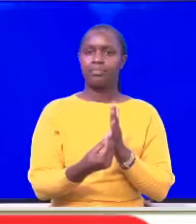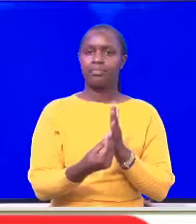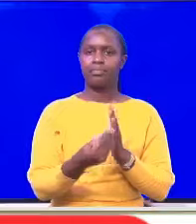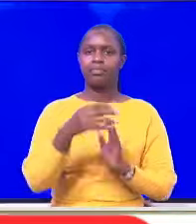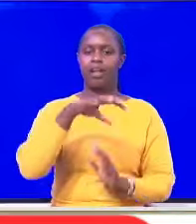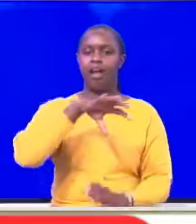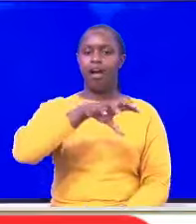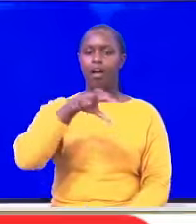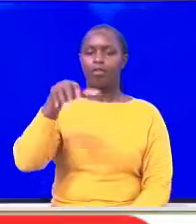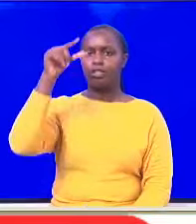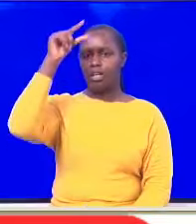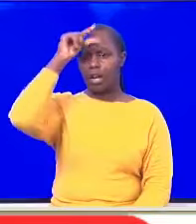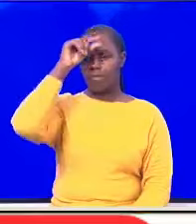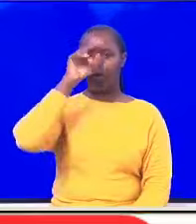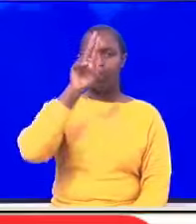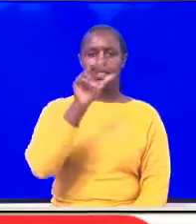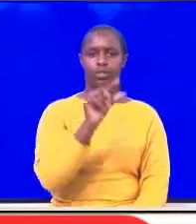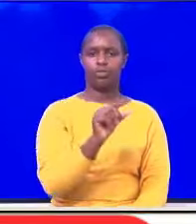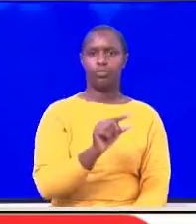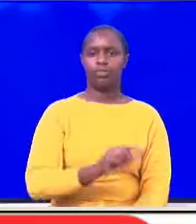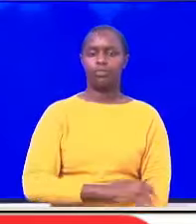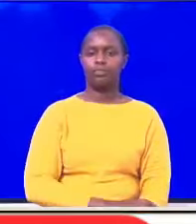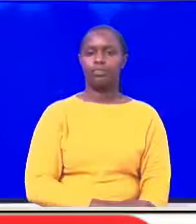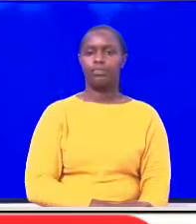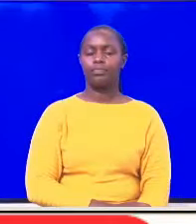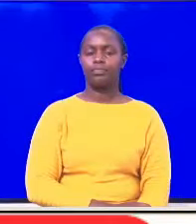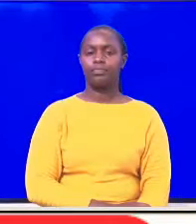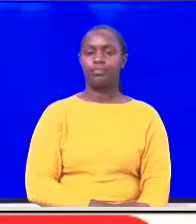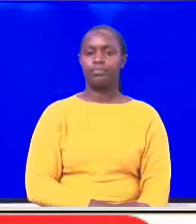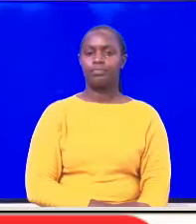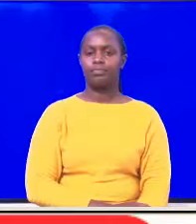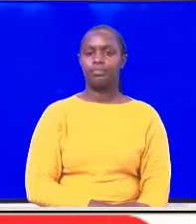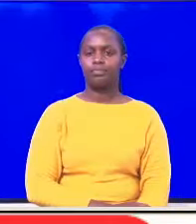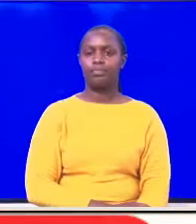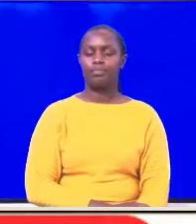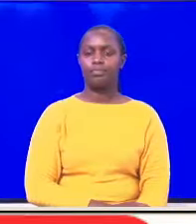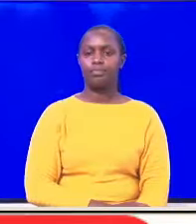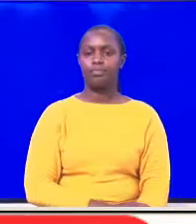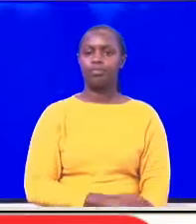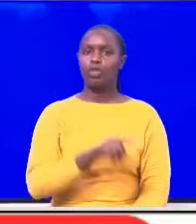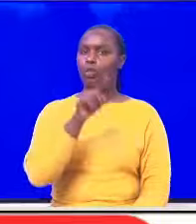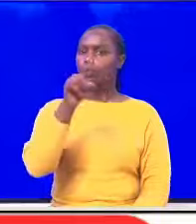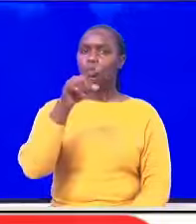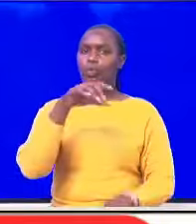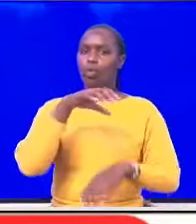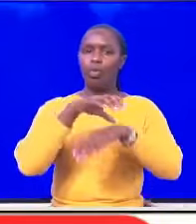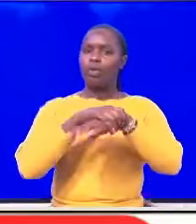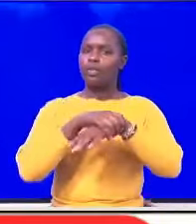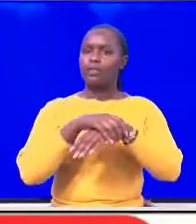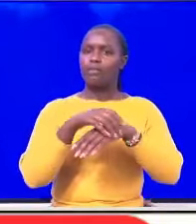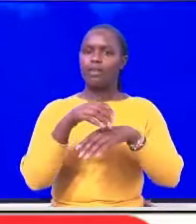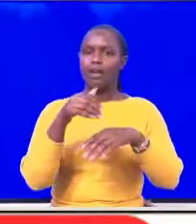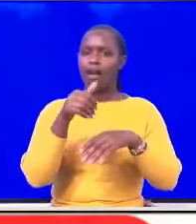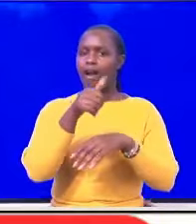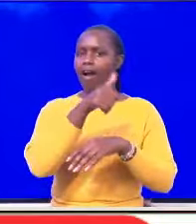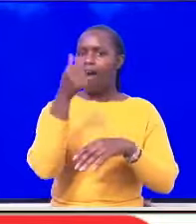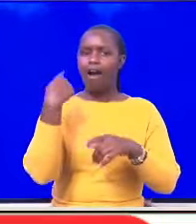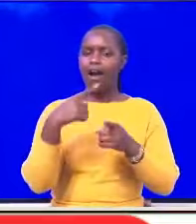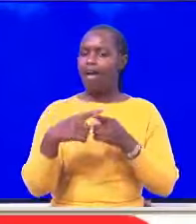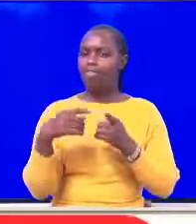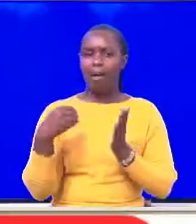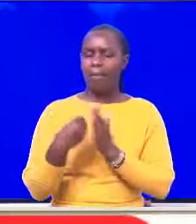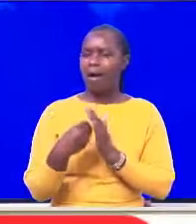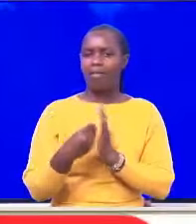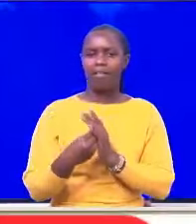The county government of Uasin Gishu. The county government of paid for them? Yes. Did you receive any other finances per